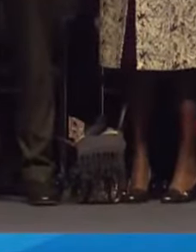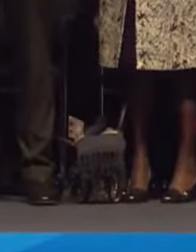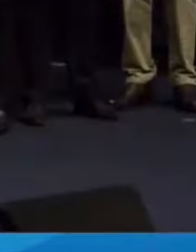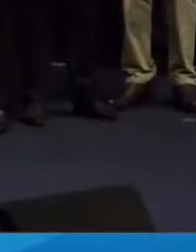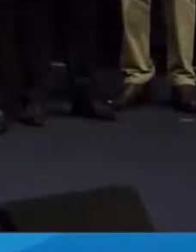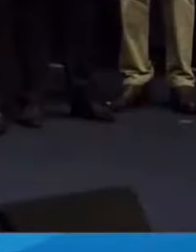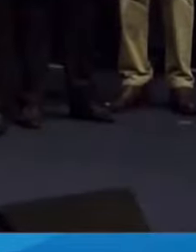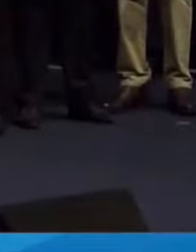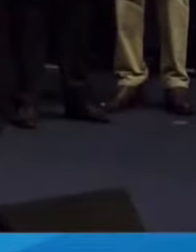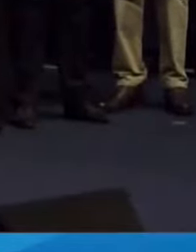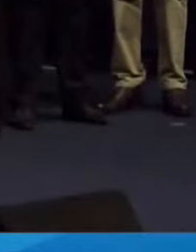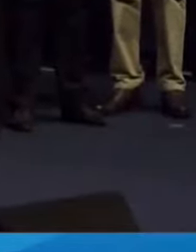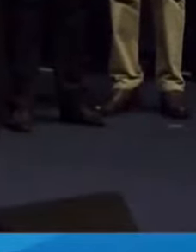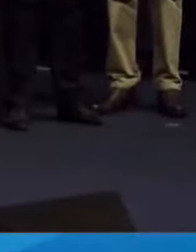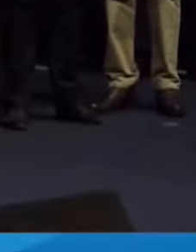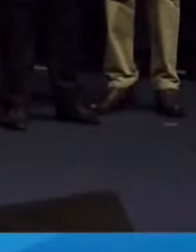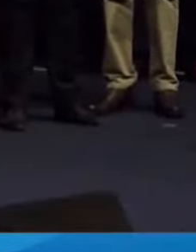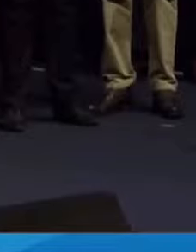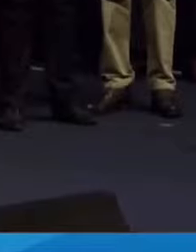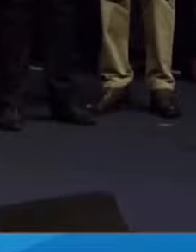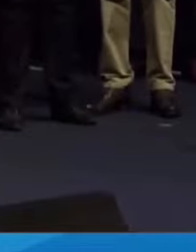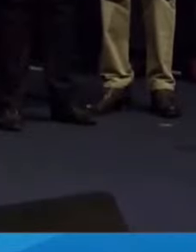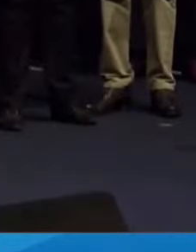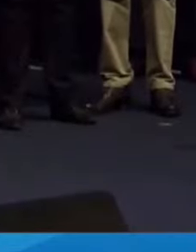knowledge in your